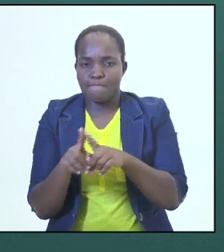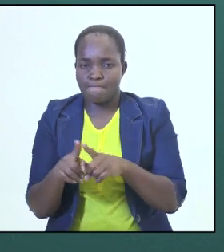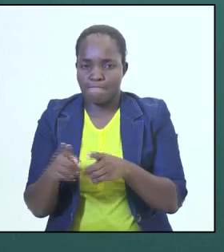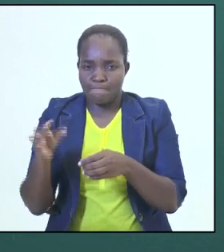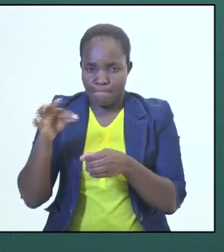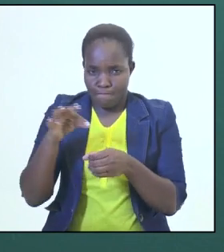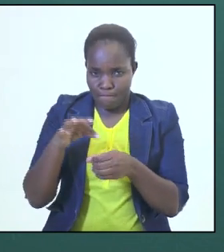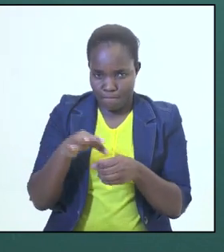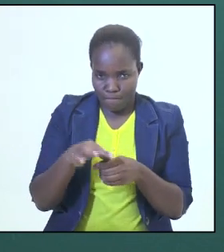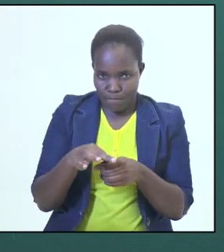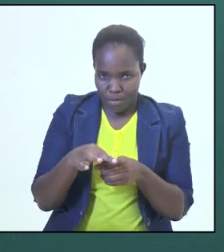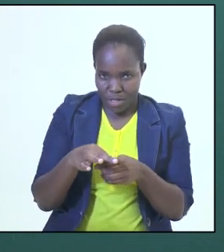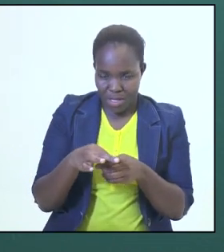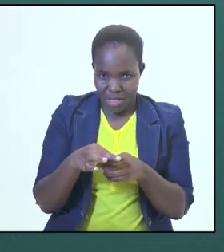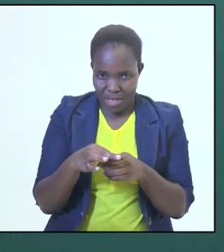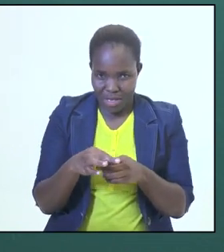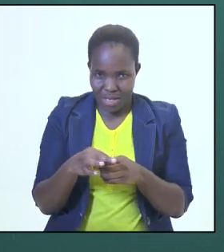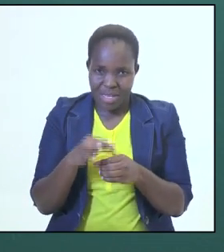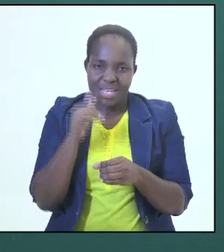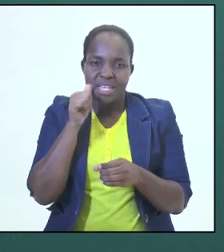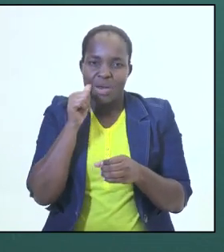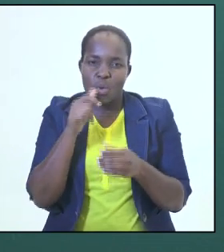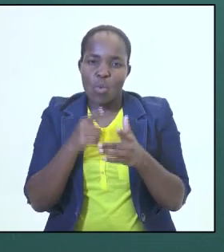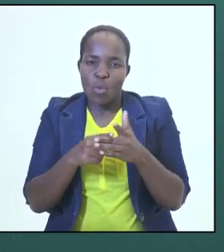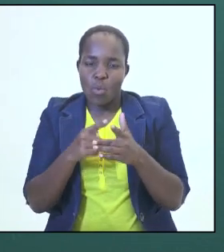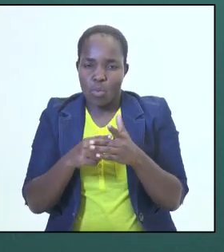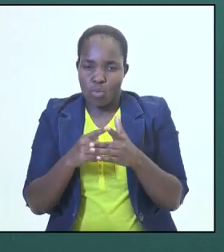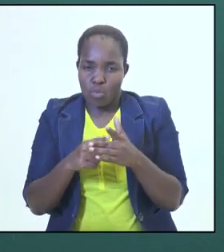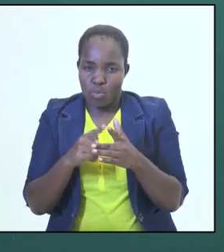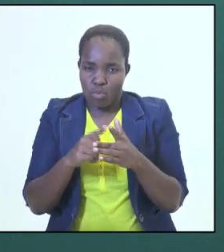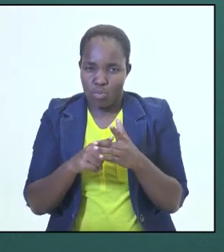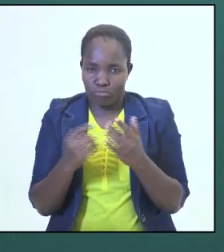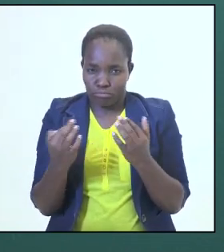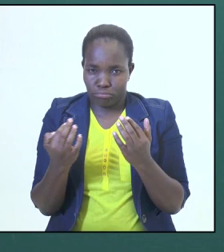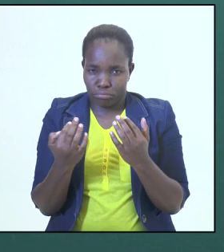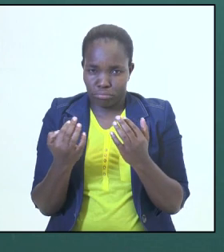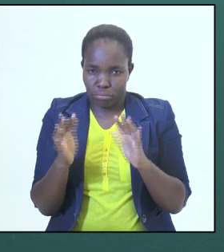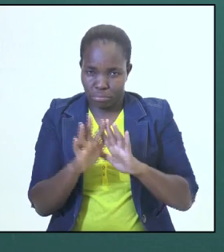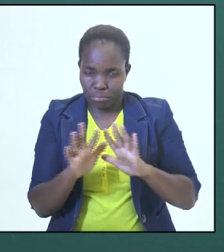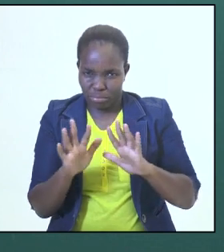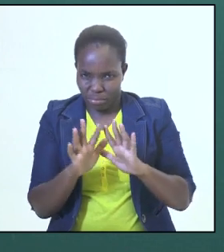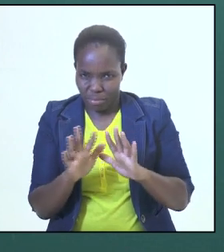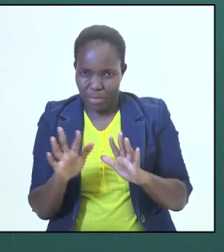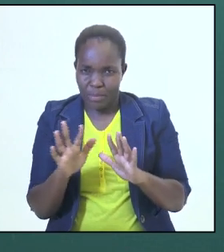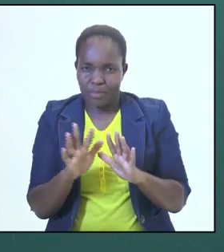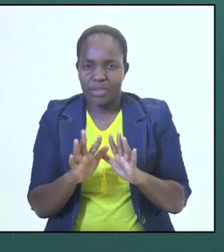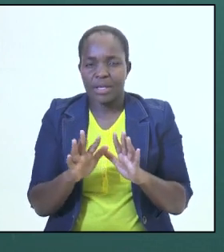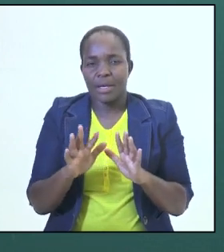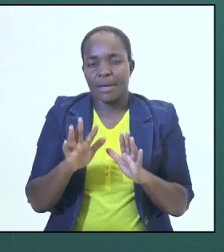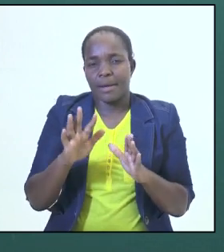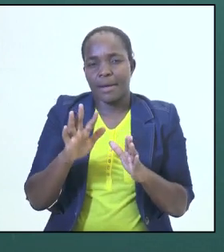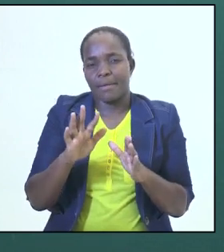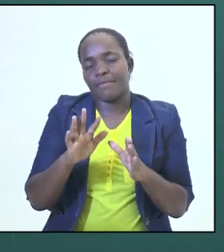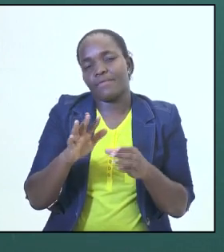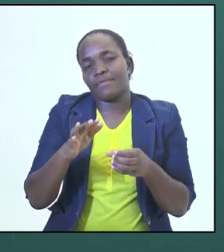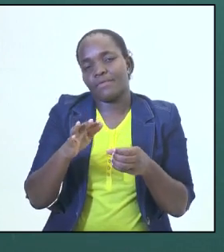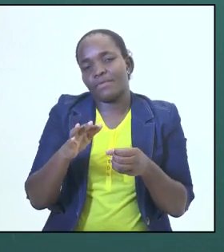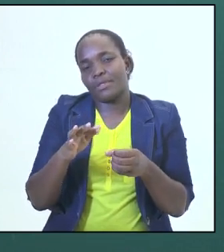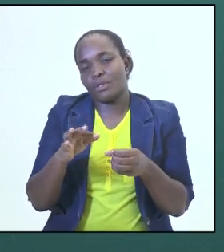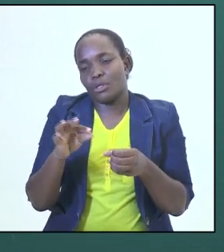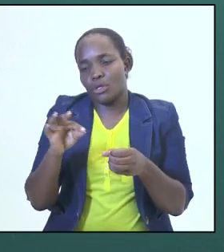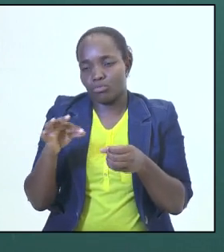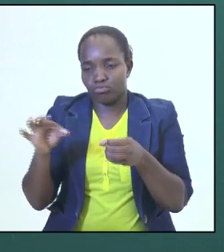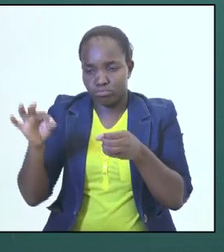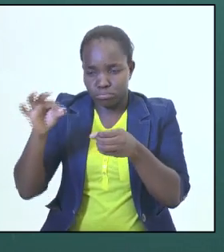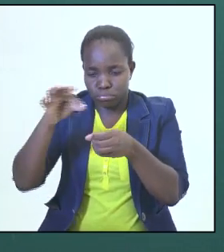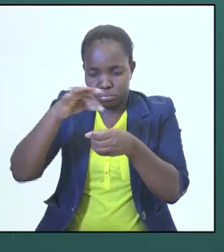anther is the yellow tip of the filament and contains pollen sacs with pollen grains. That